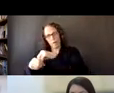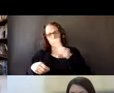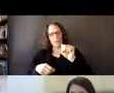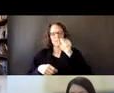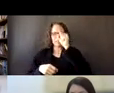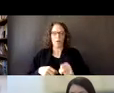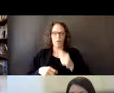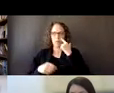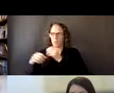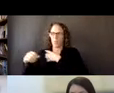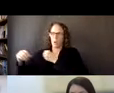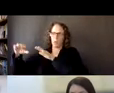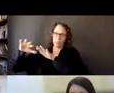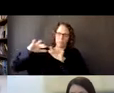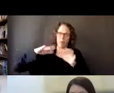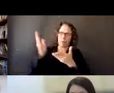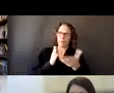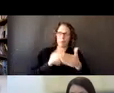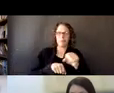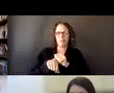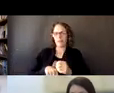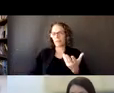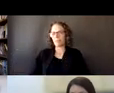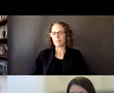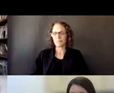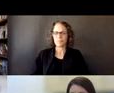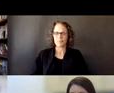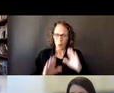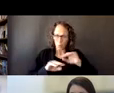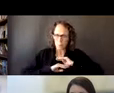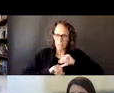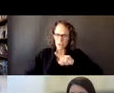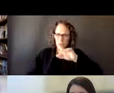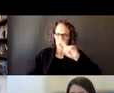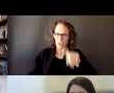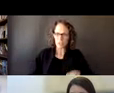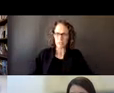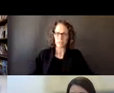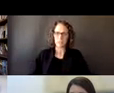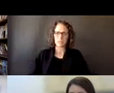know, offers you some answers to the questions that you asked.